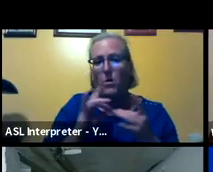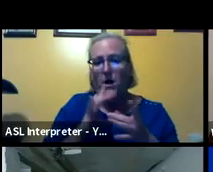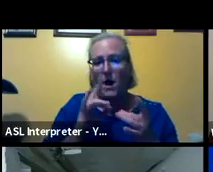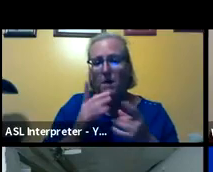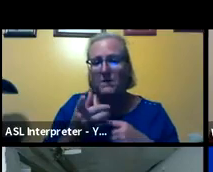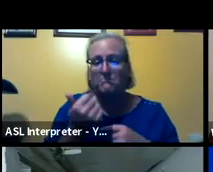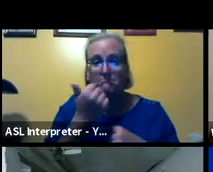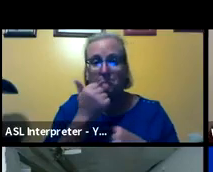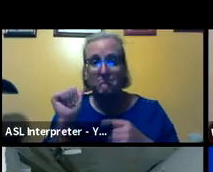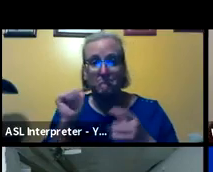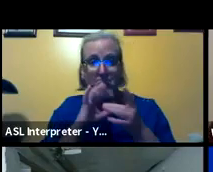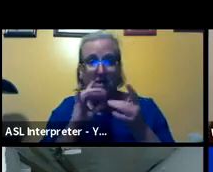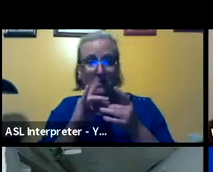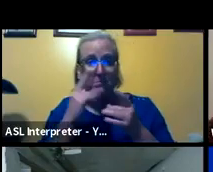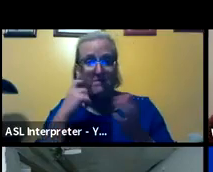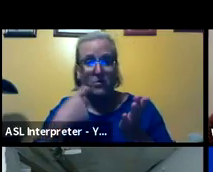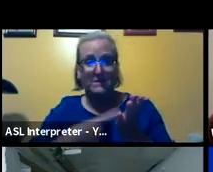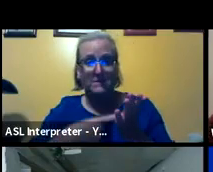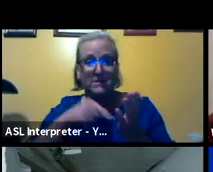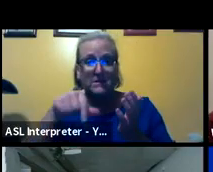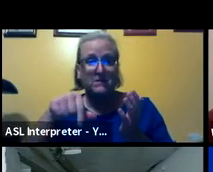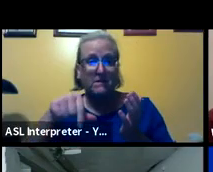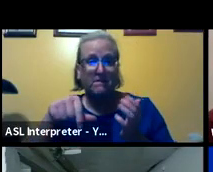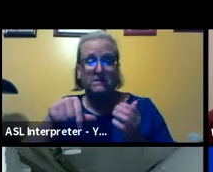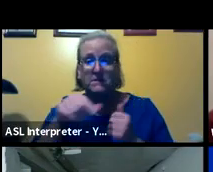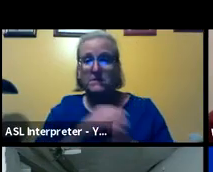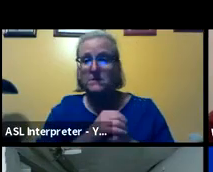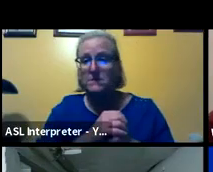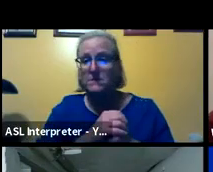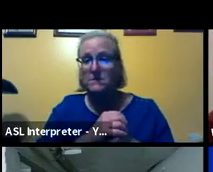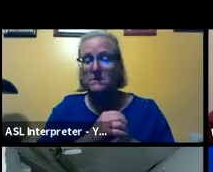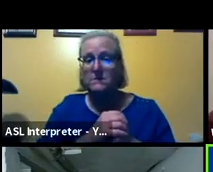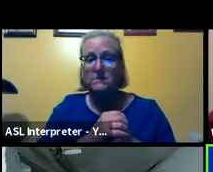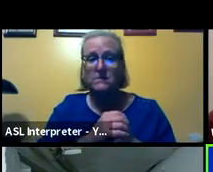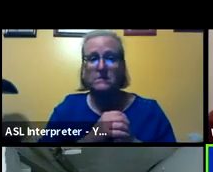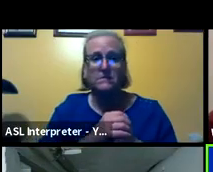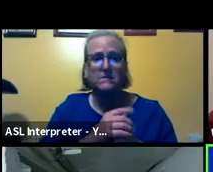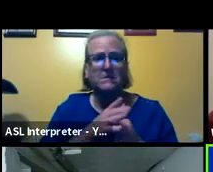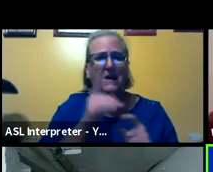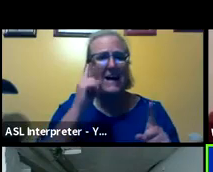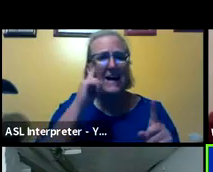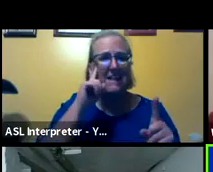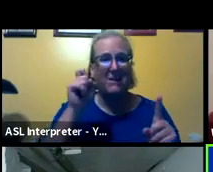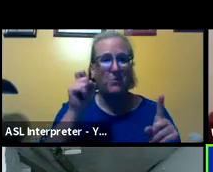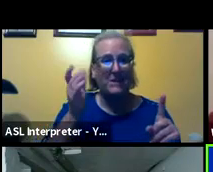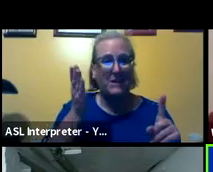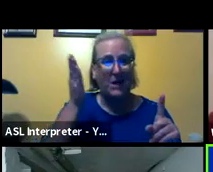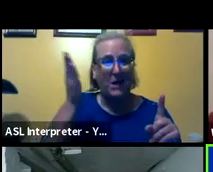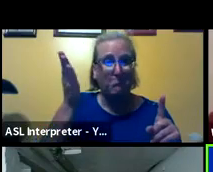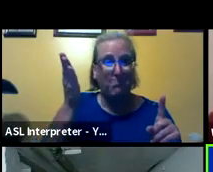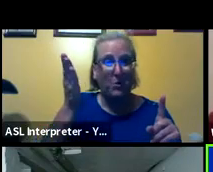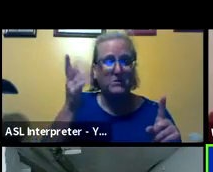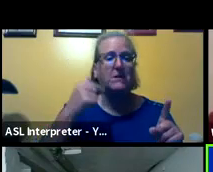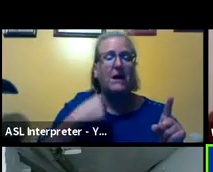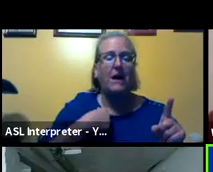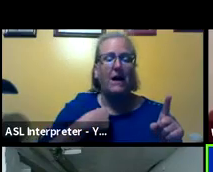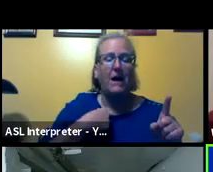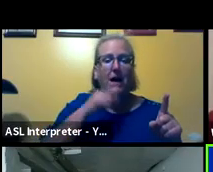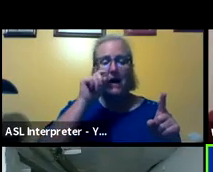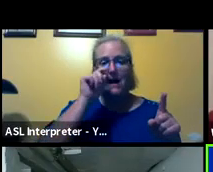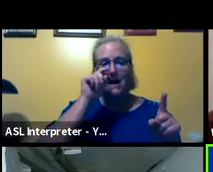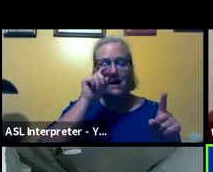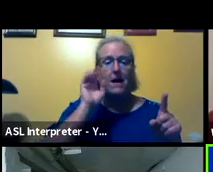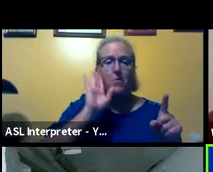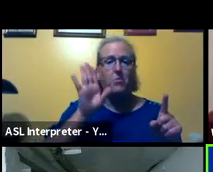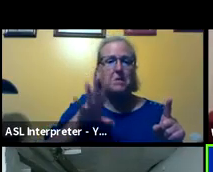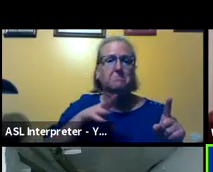Any comment or discussion on this? I think we need a motion first, don't we? I'll make a motion to